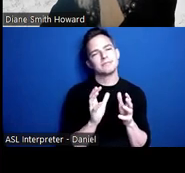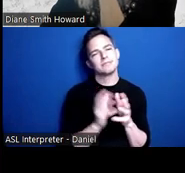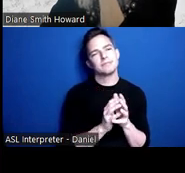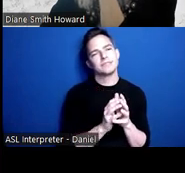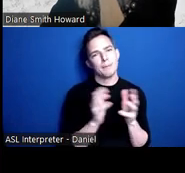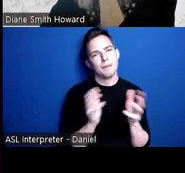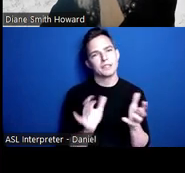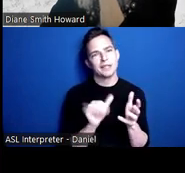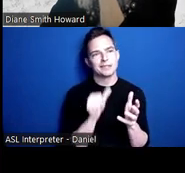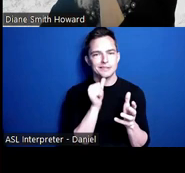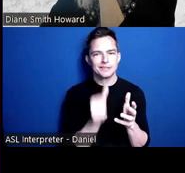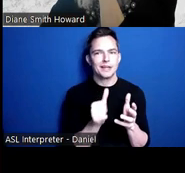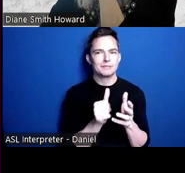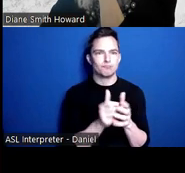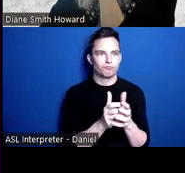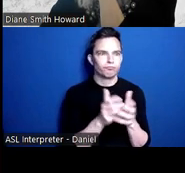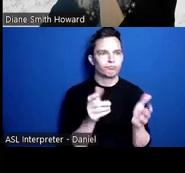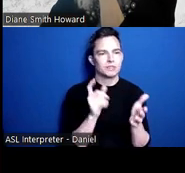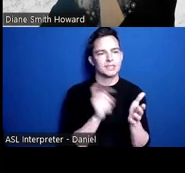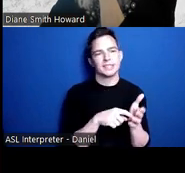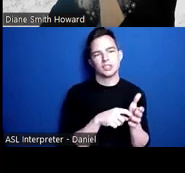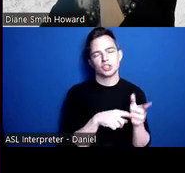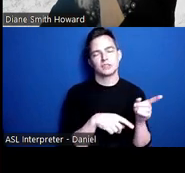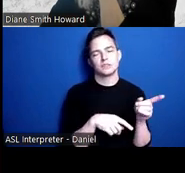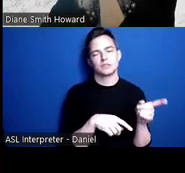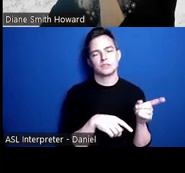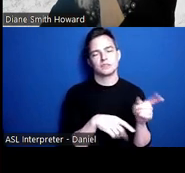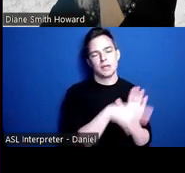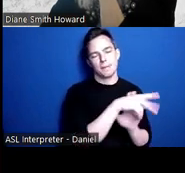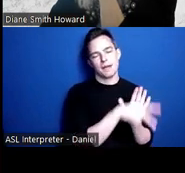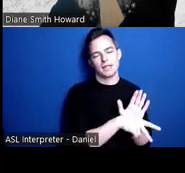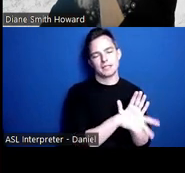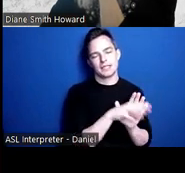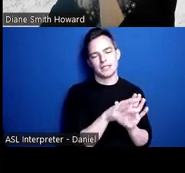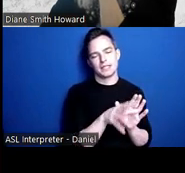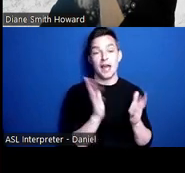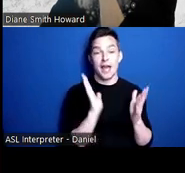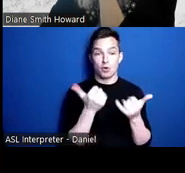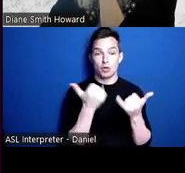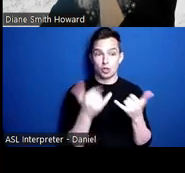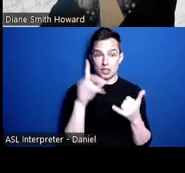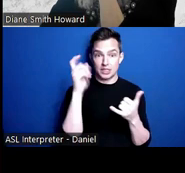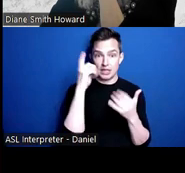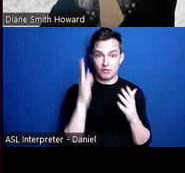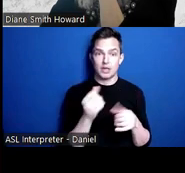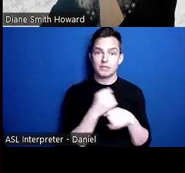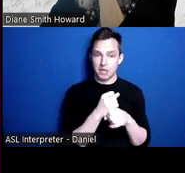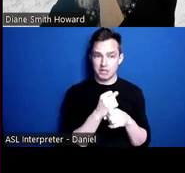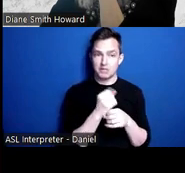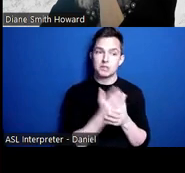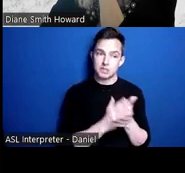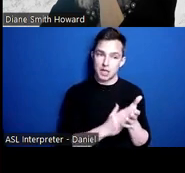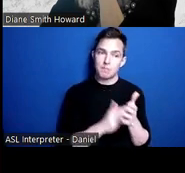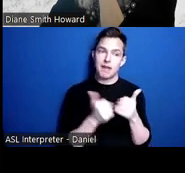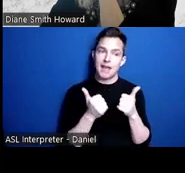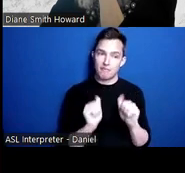there hasn't been too much of a distinction between the policy. Now our current governor, I think, has made some